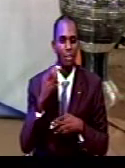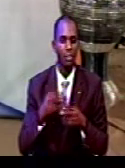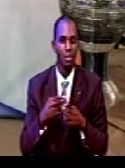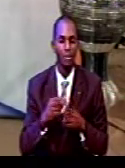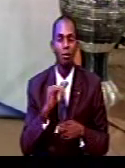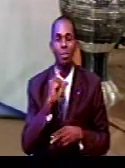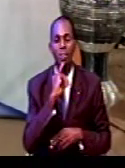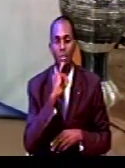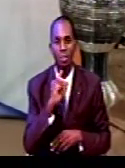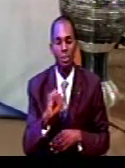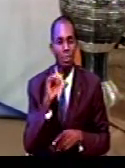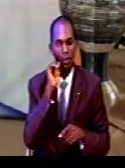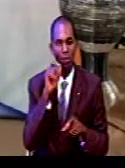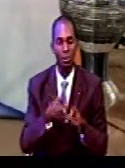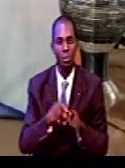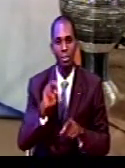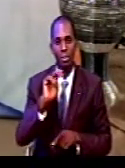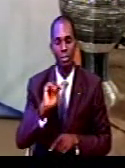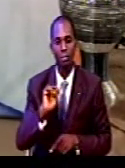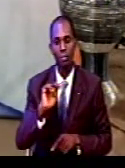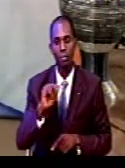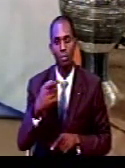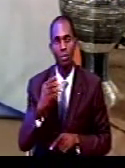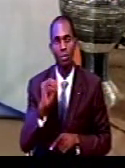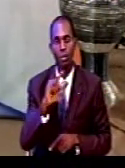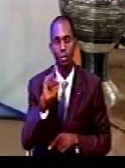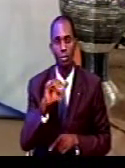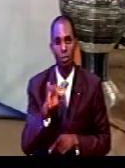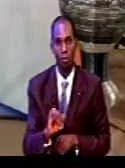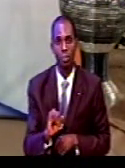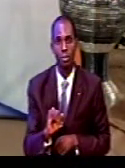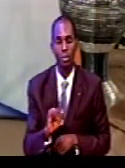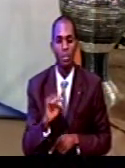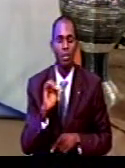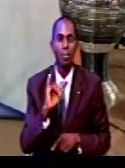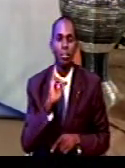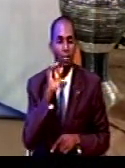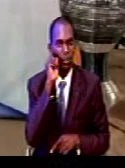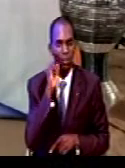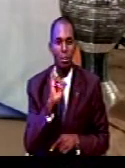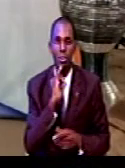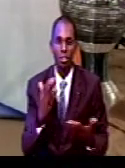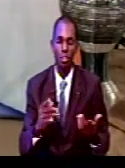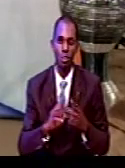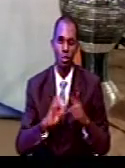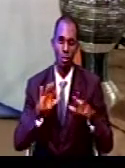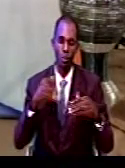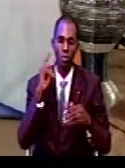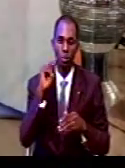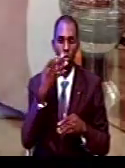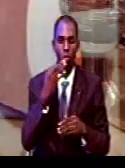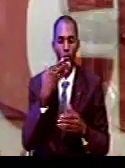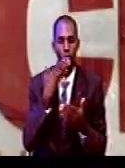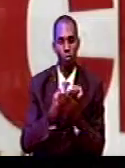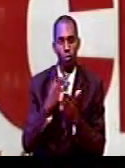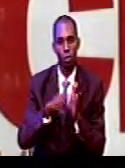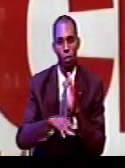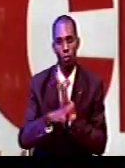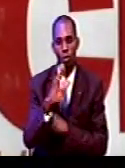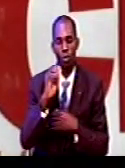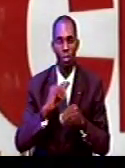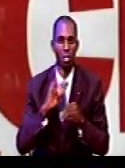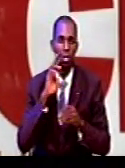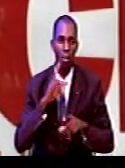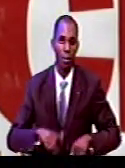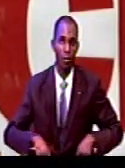the grace of God, my name is Sister Wando Ngozi from one group of district in Enugu. I am here to